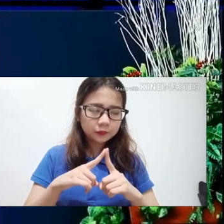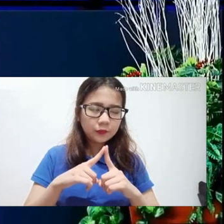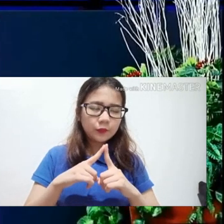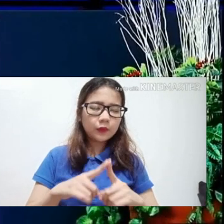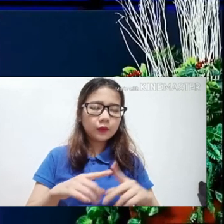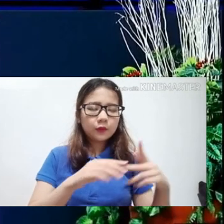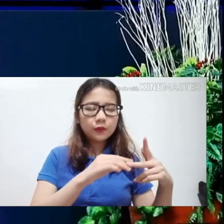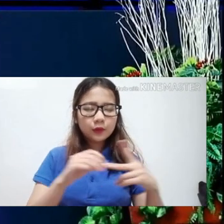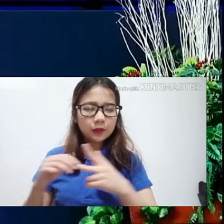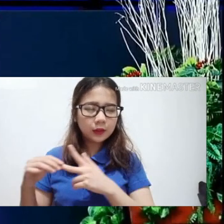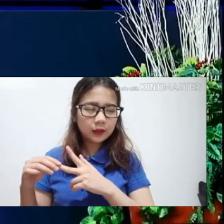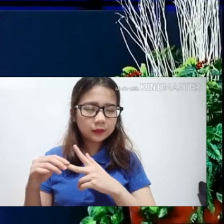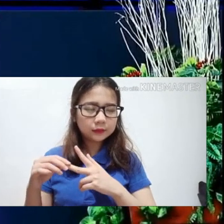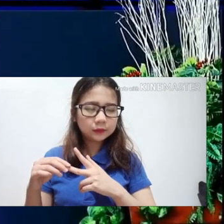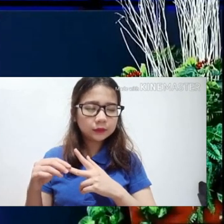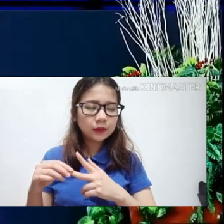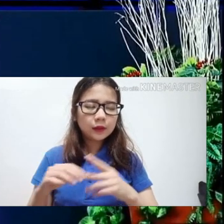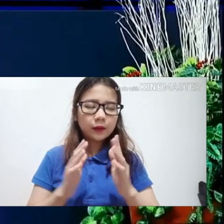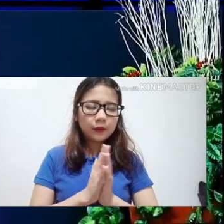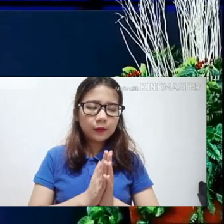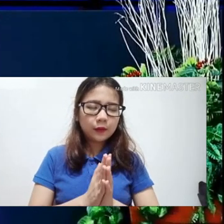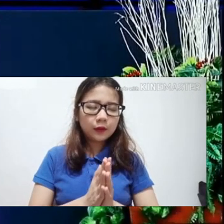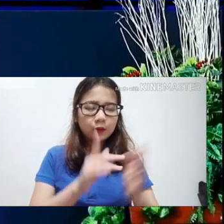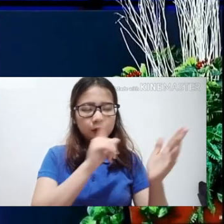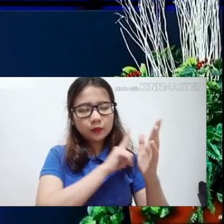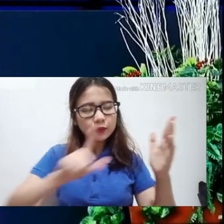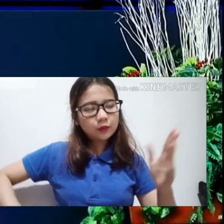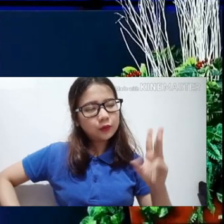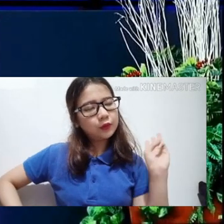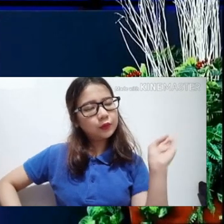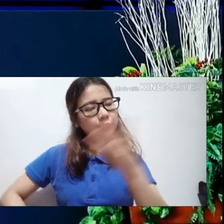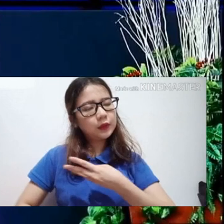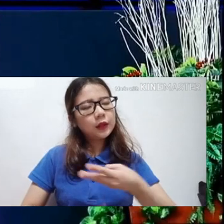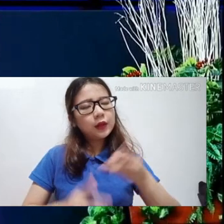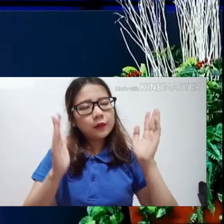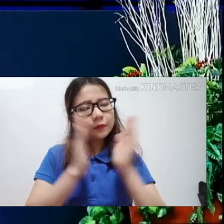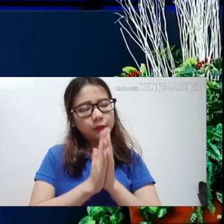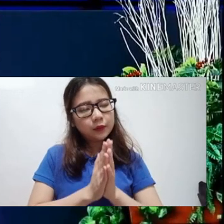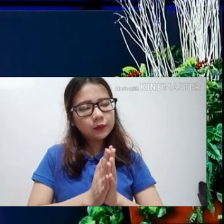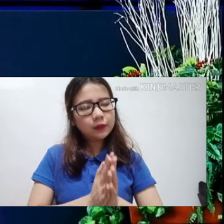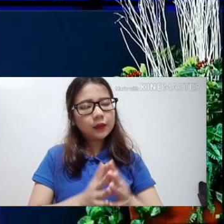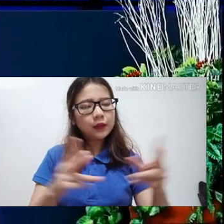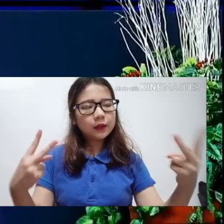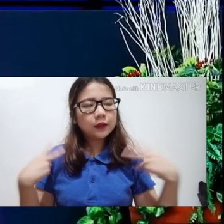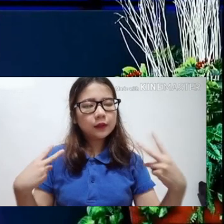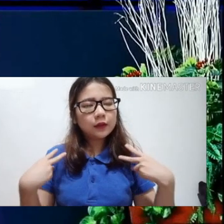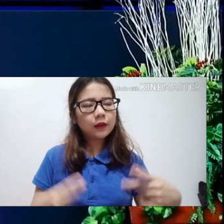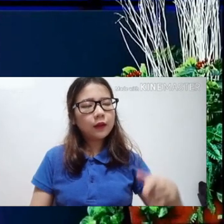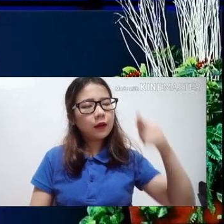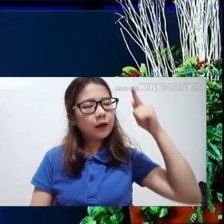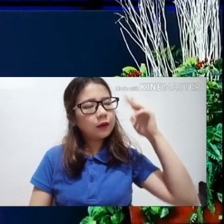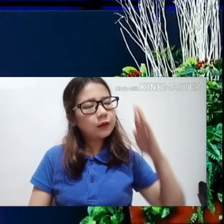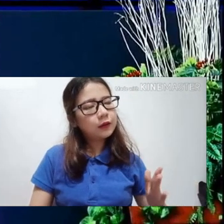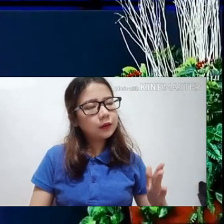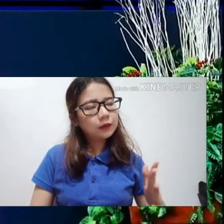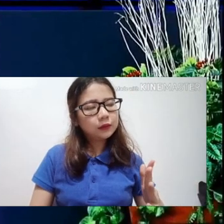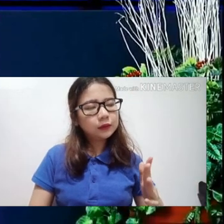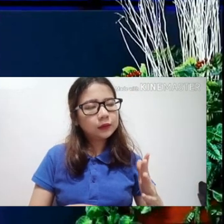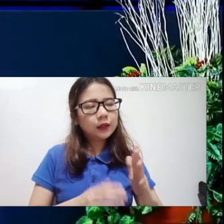ng gabay na nagmumula sa inyo. Lord, we pray, God, that there would be godly influences upon their life